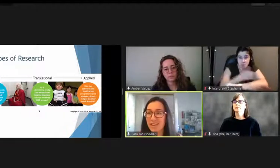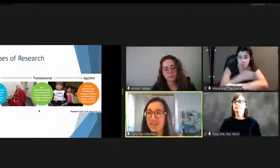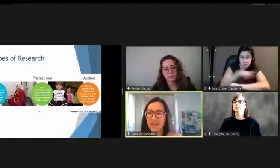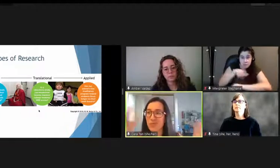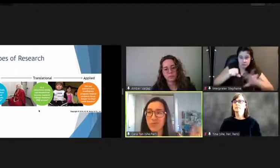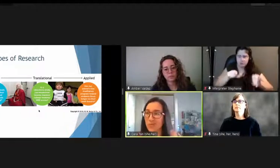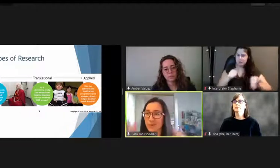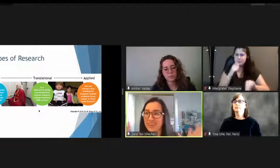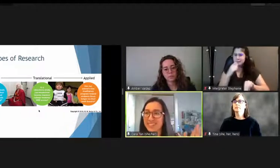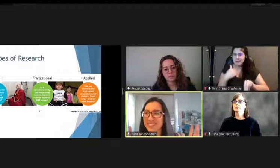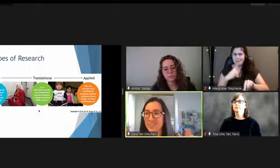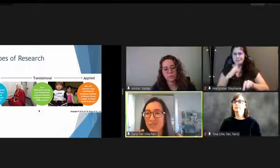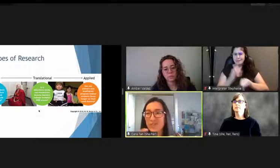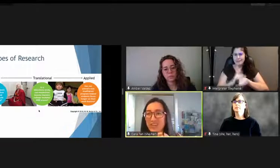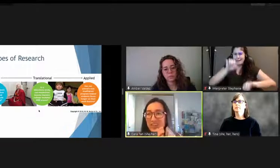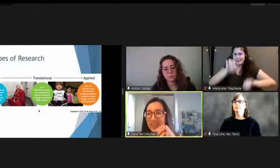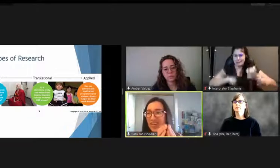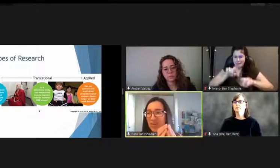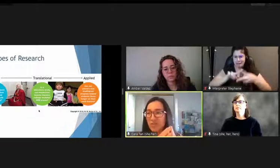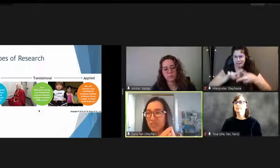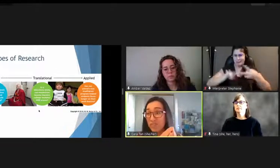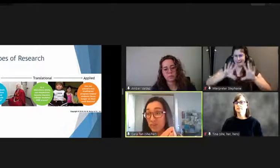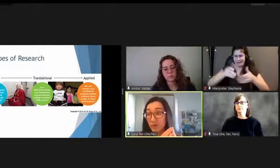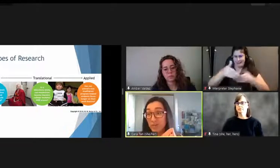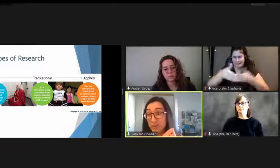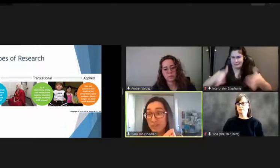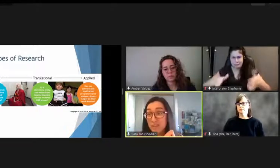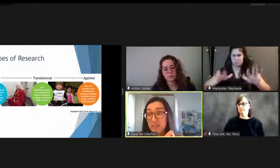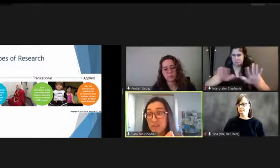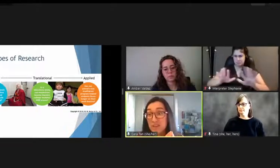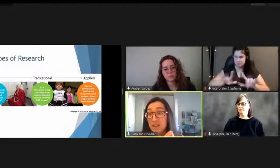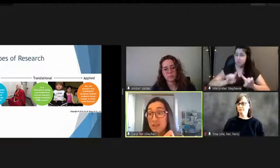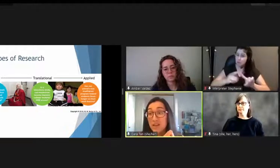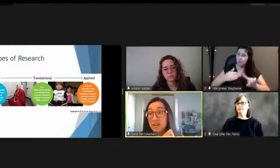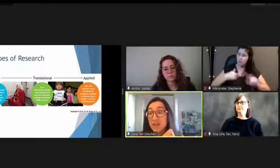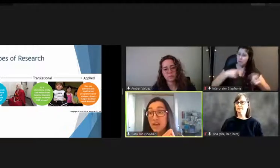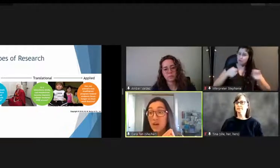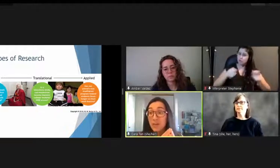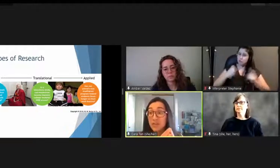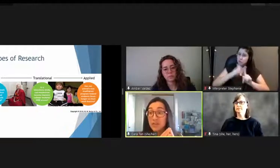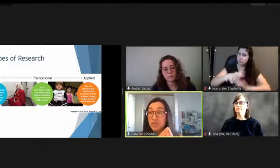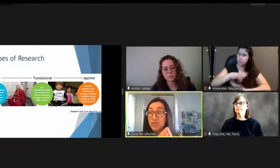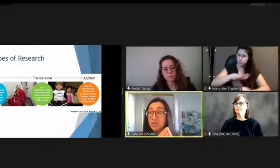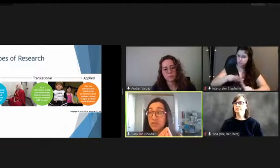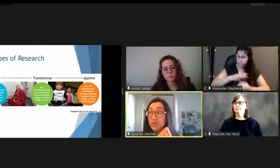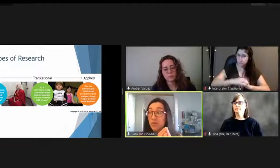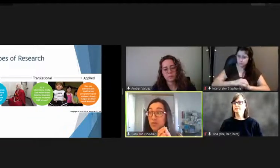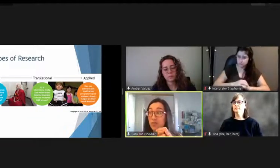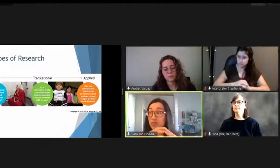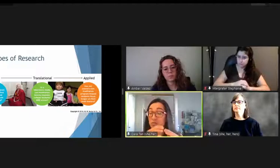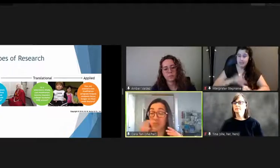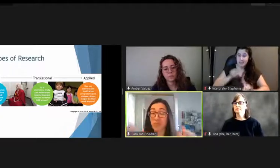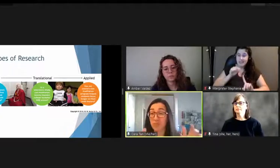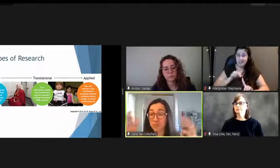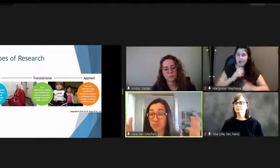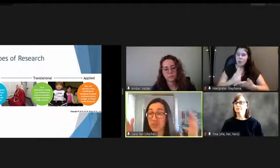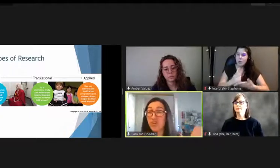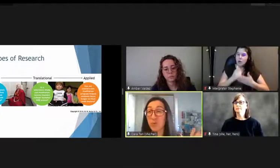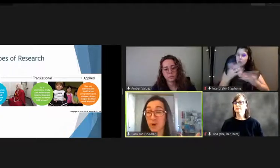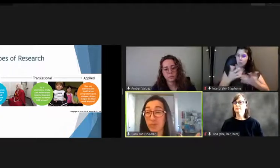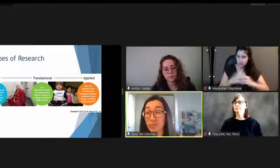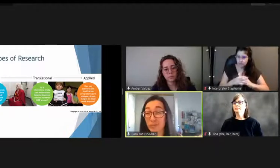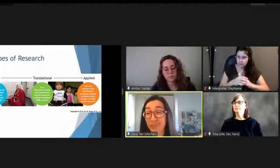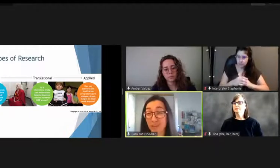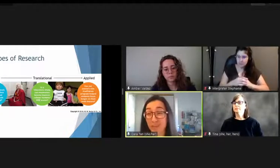in classrooms. We're looking in a controlled situation. And it helps us to get rid of